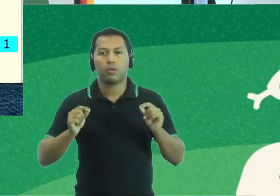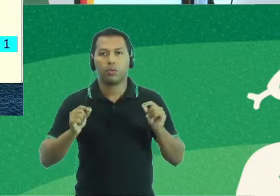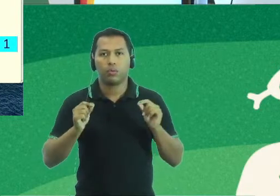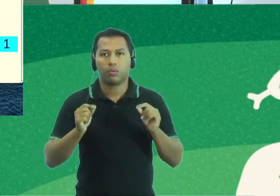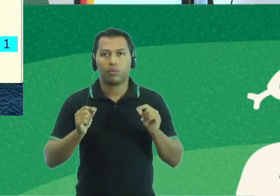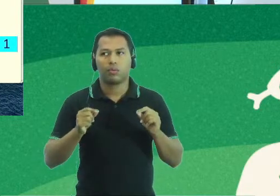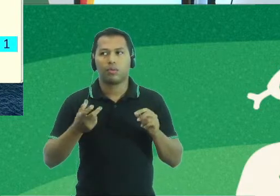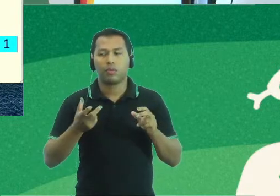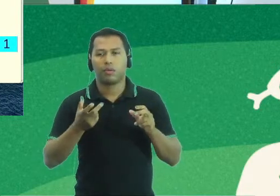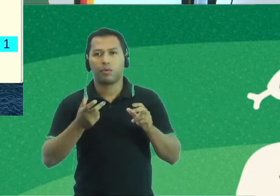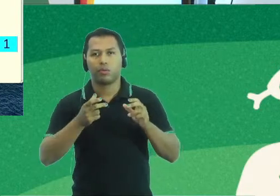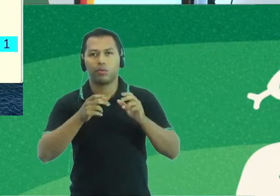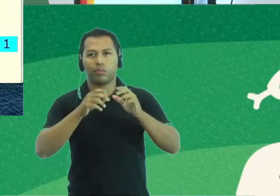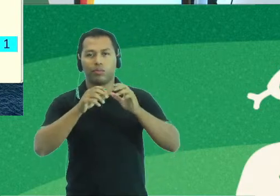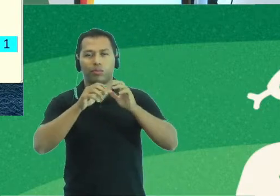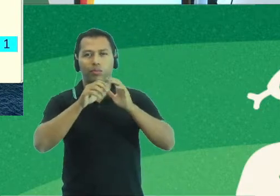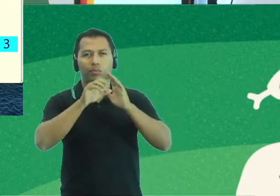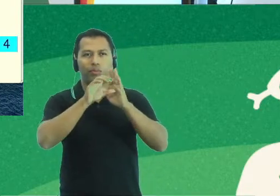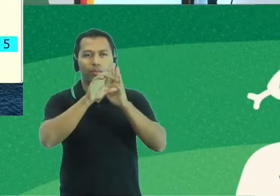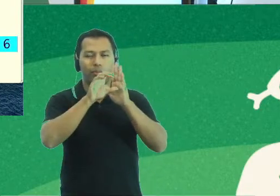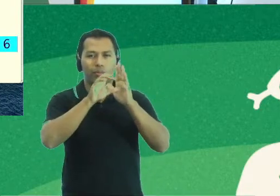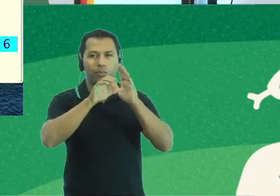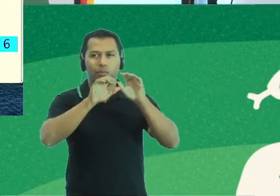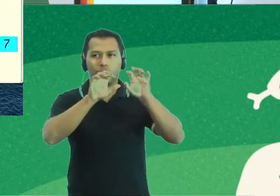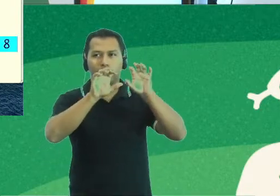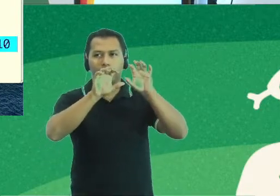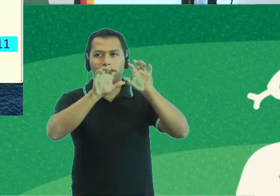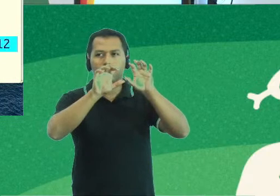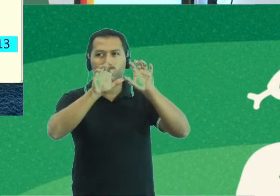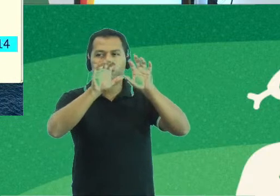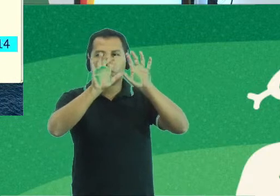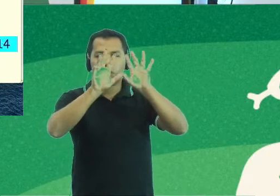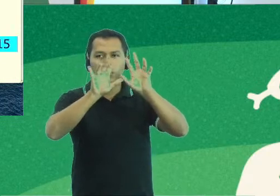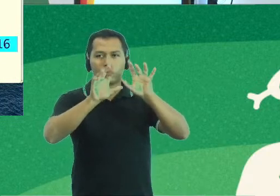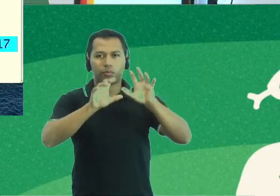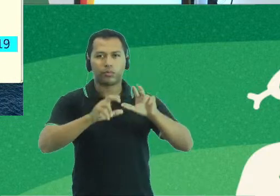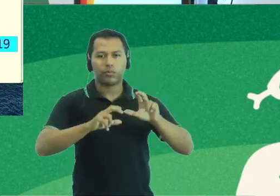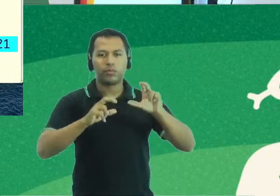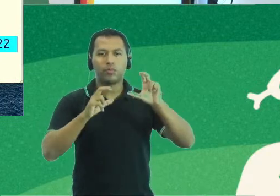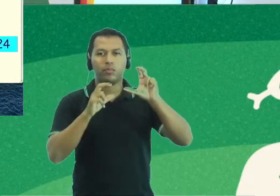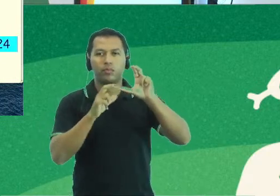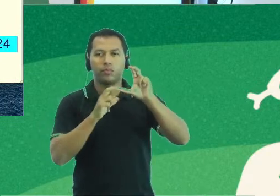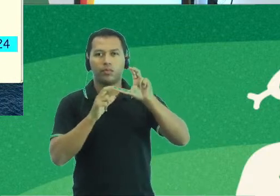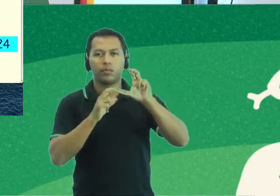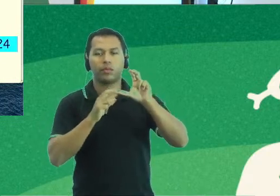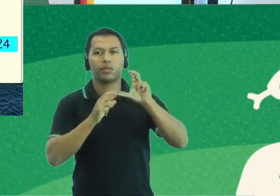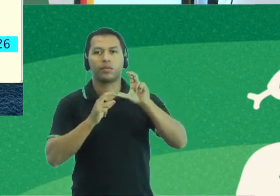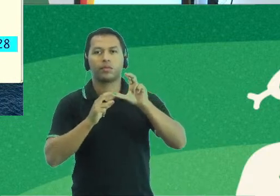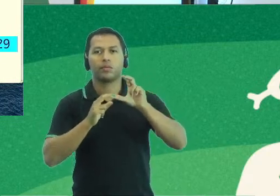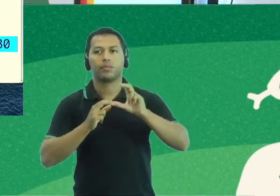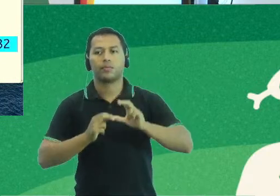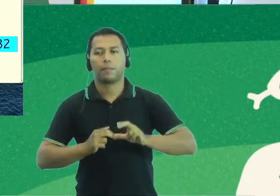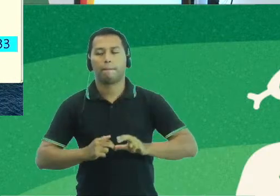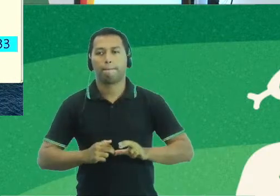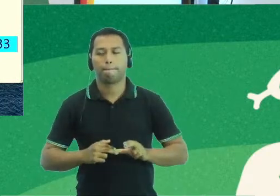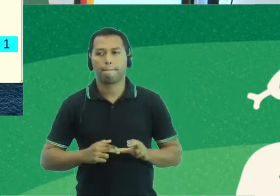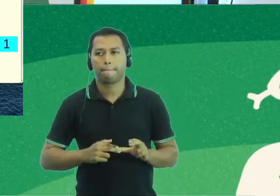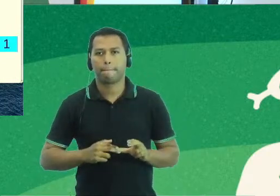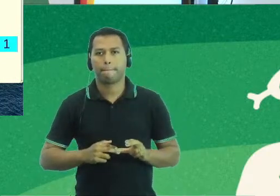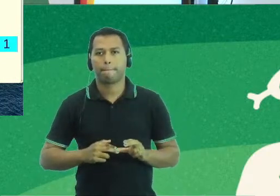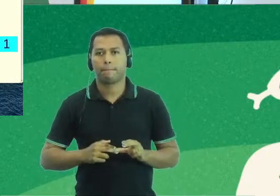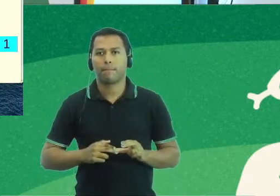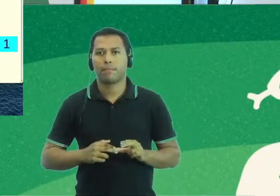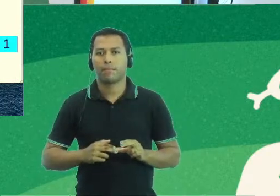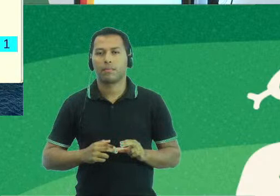smaller talks. So I'm going to start by importing all the stuff I need, the request object